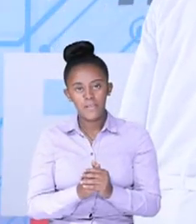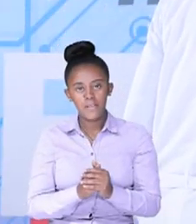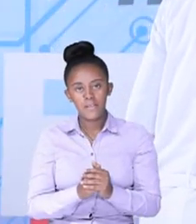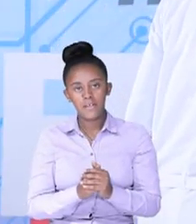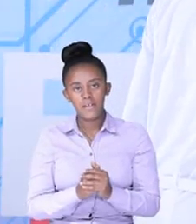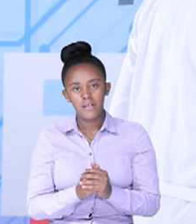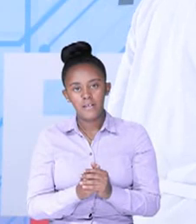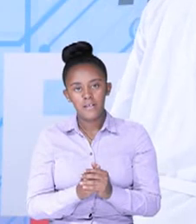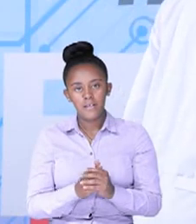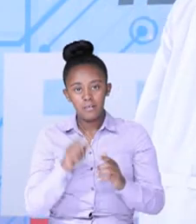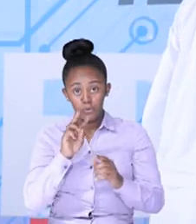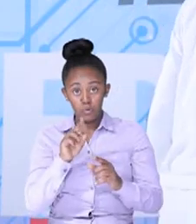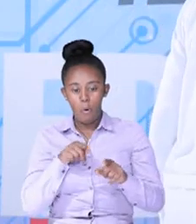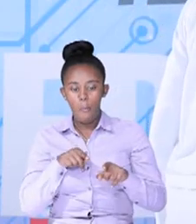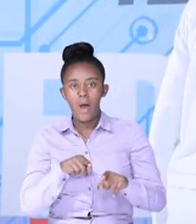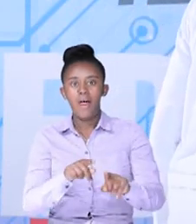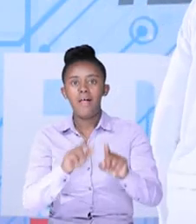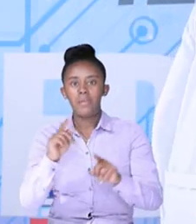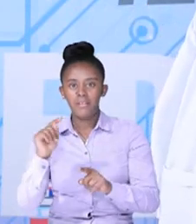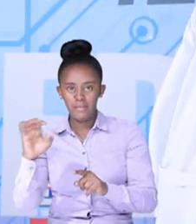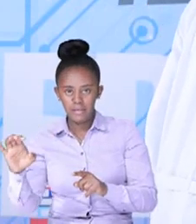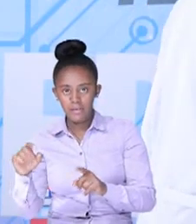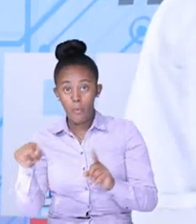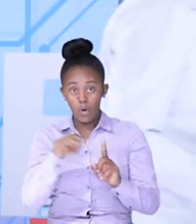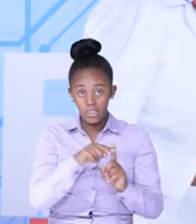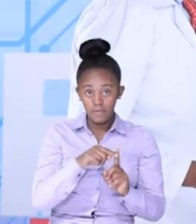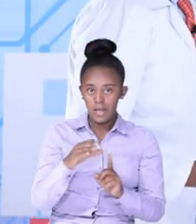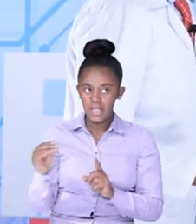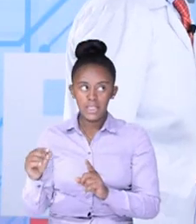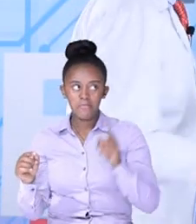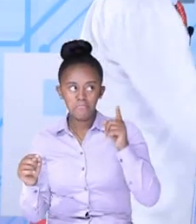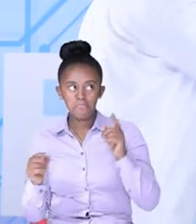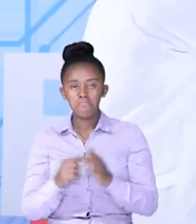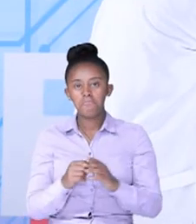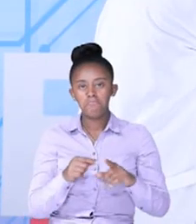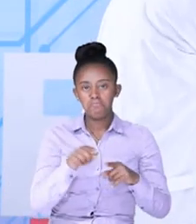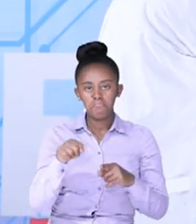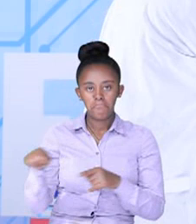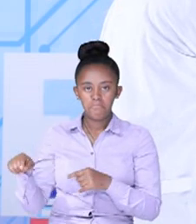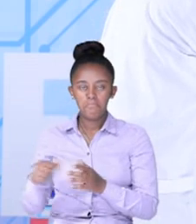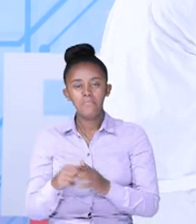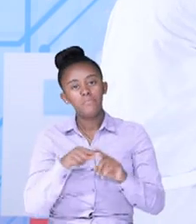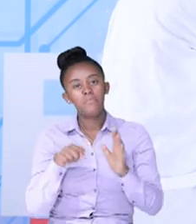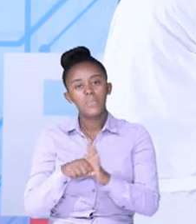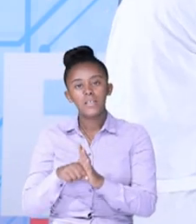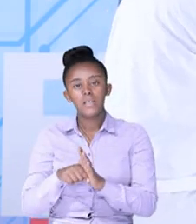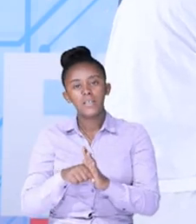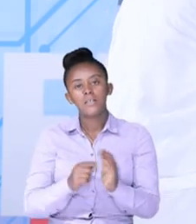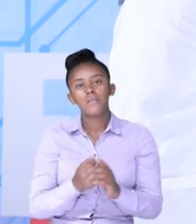Let's take two parallel plates. Those plates are positive and negative. Positive and negative. So electric field lines